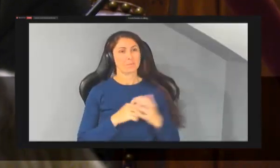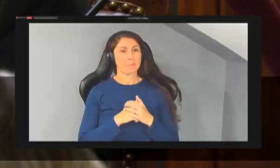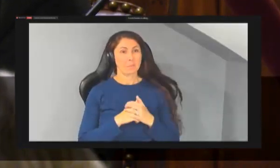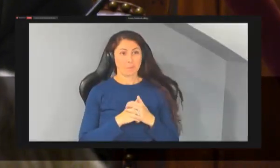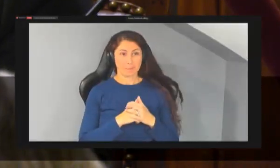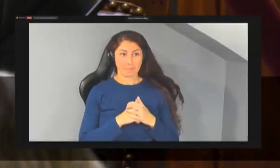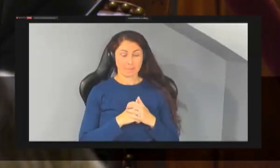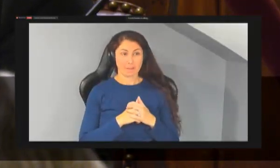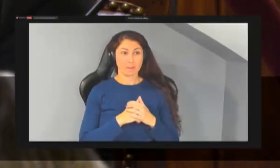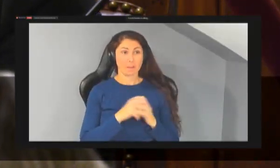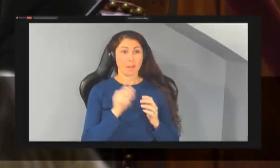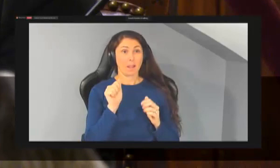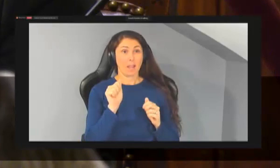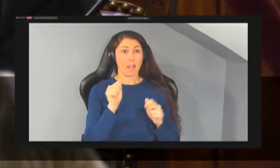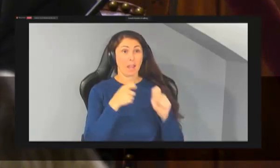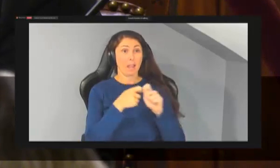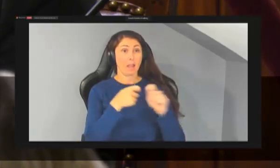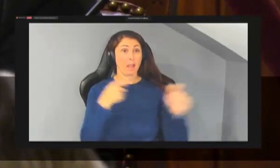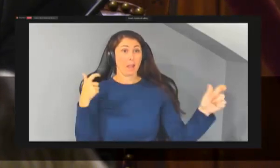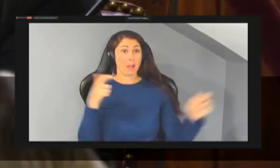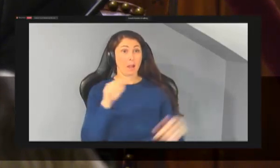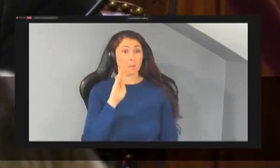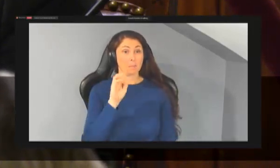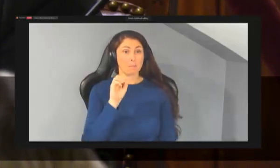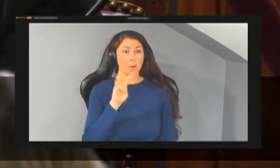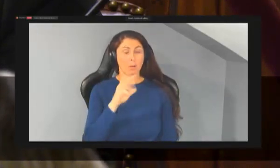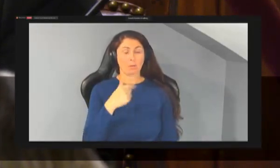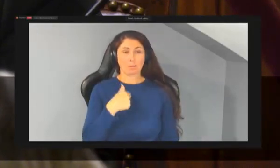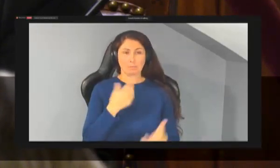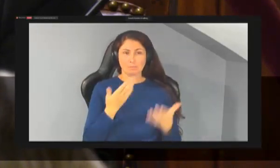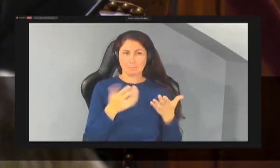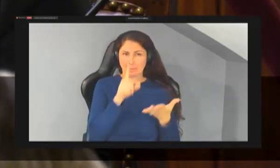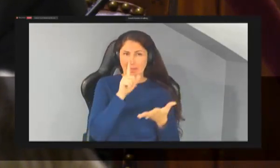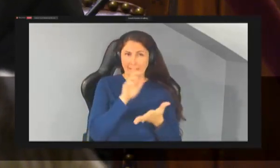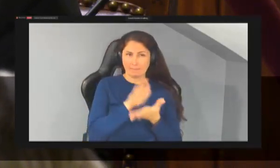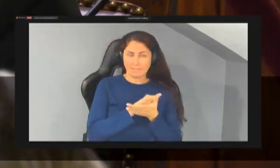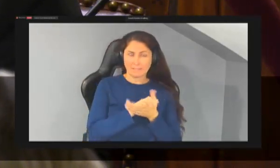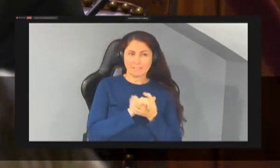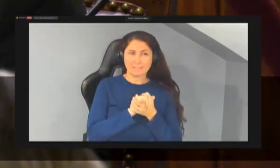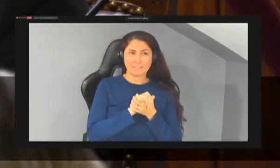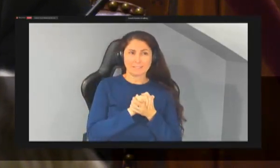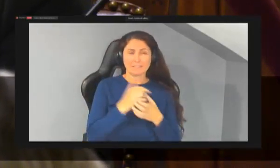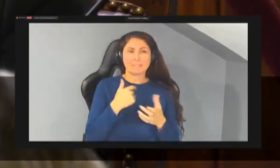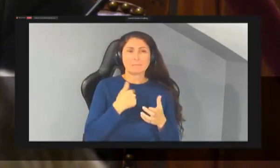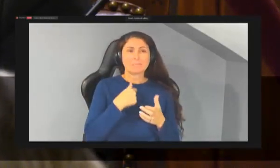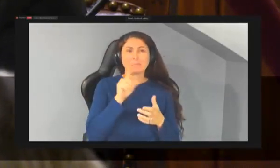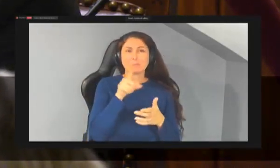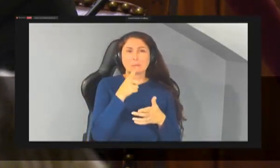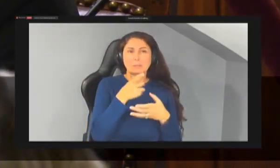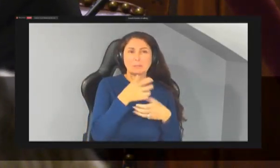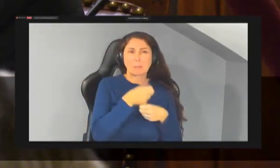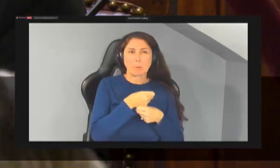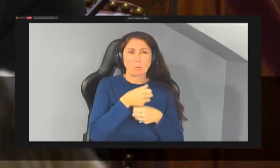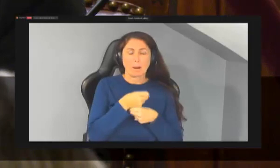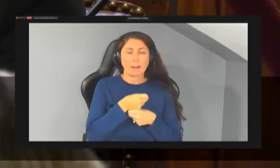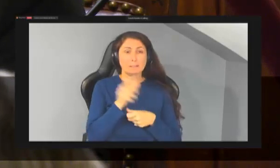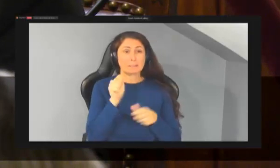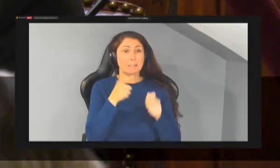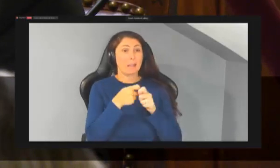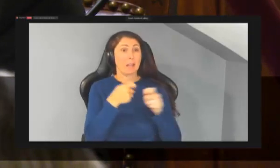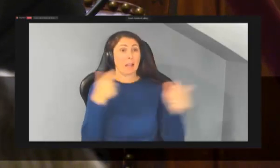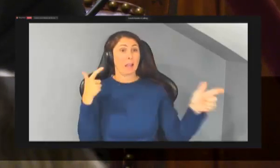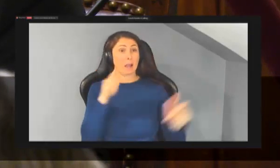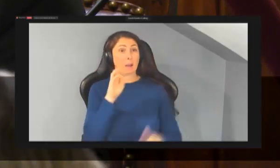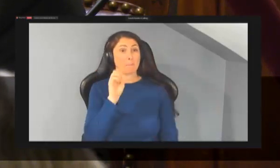A bow, I believe, I might be summarizing here, but a bow in Pennsylvania